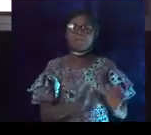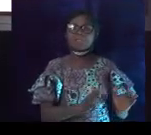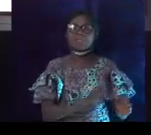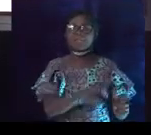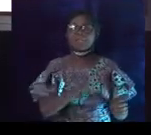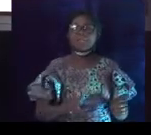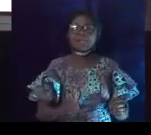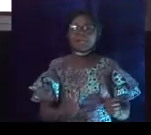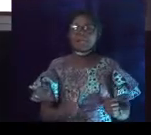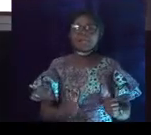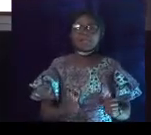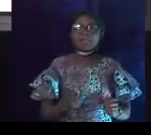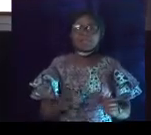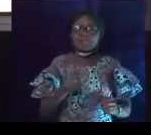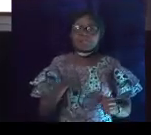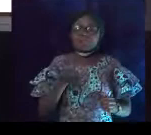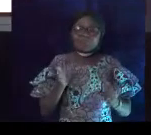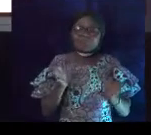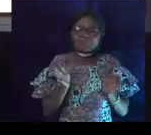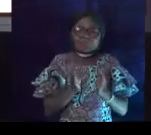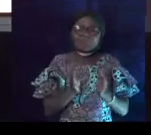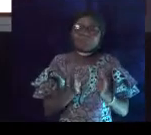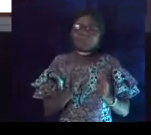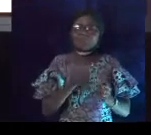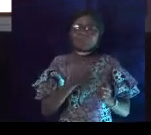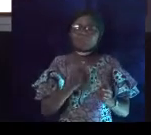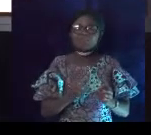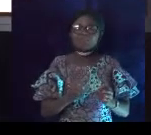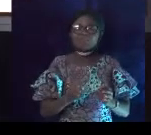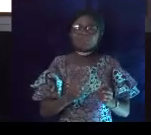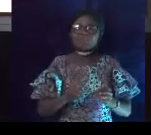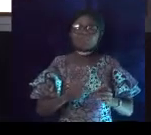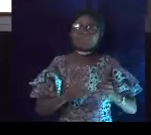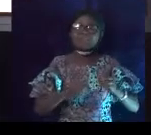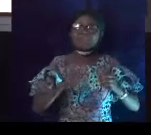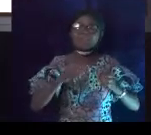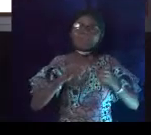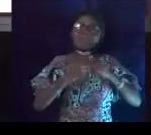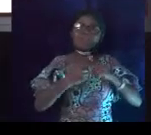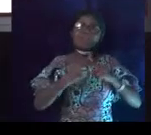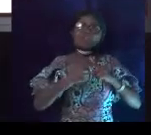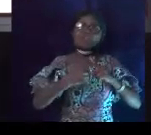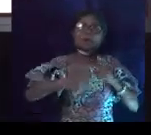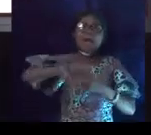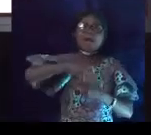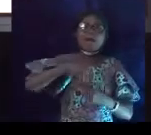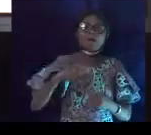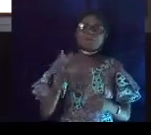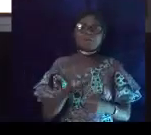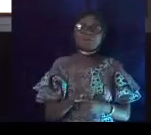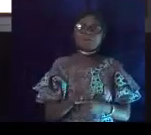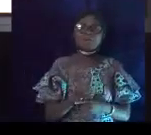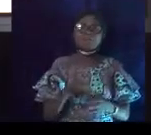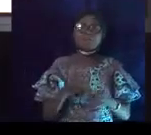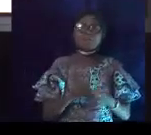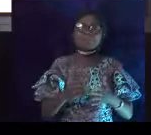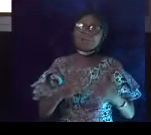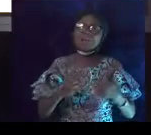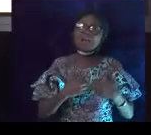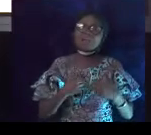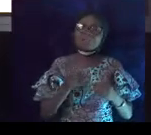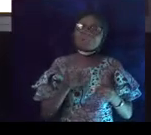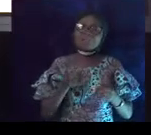all this. Next is maintain a moderate temperature around them. Maintain a